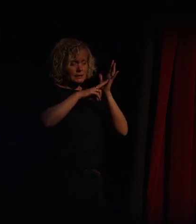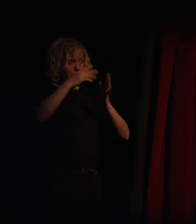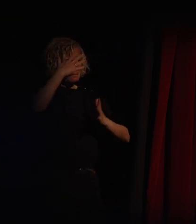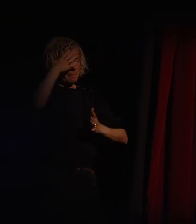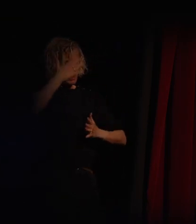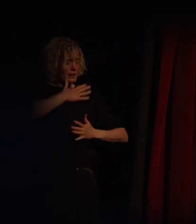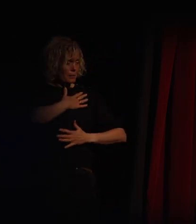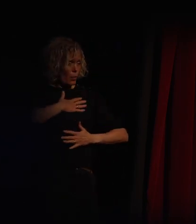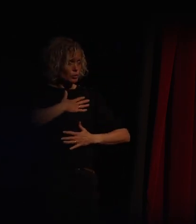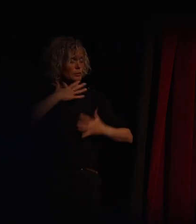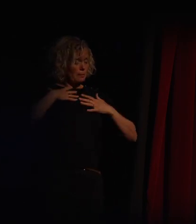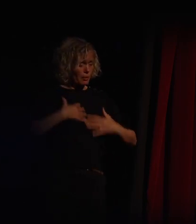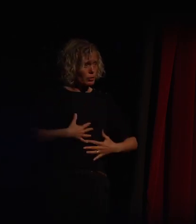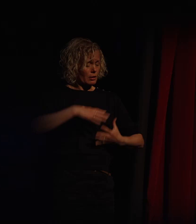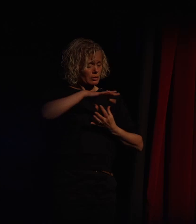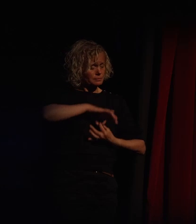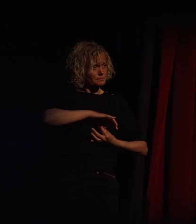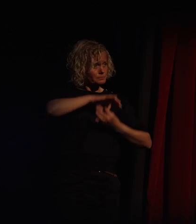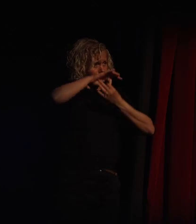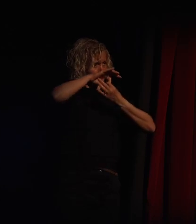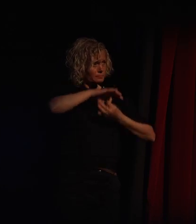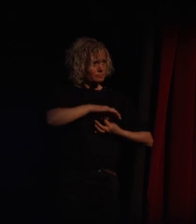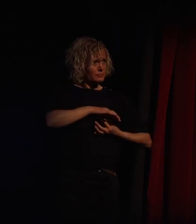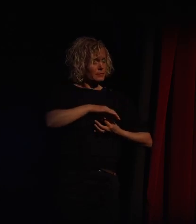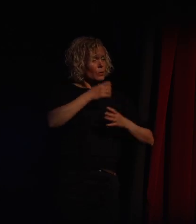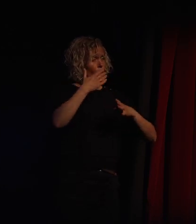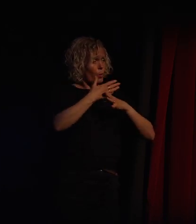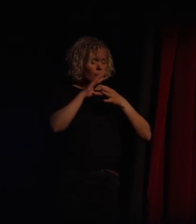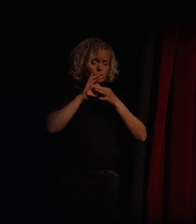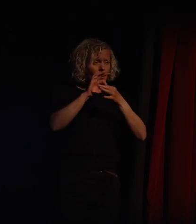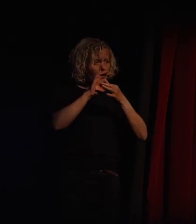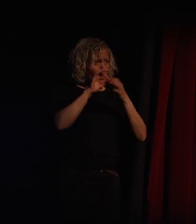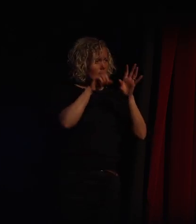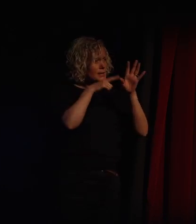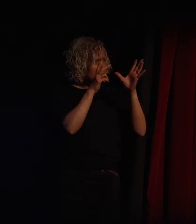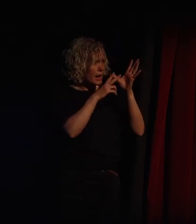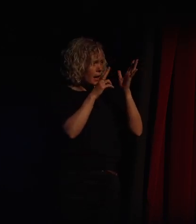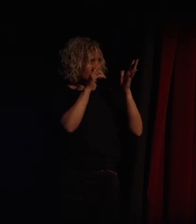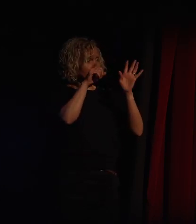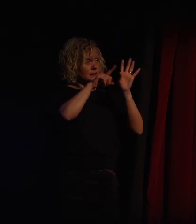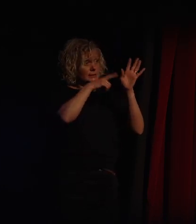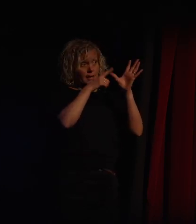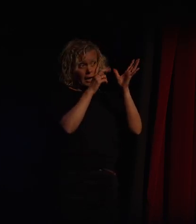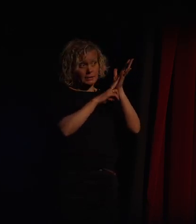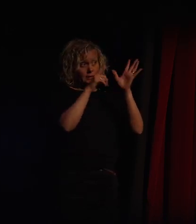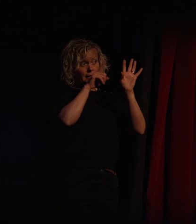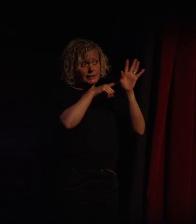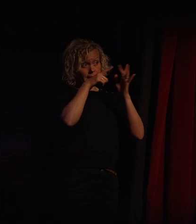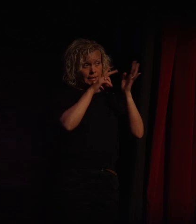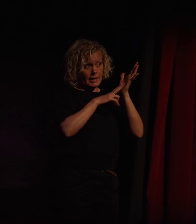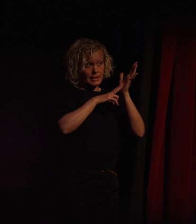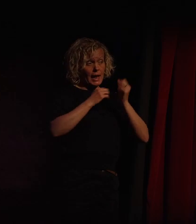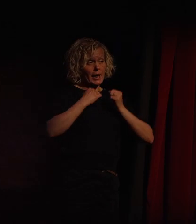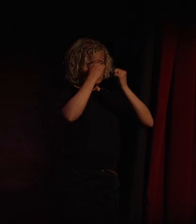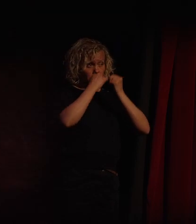Chi, you connect these two parts, and you balance the yang energy with the yin energy. When these two things balance, you